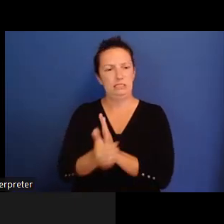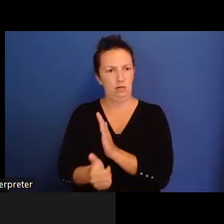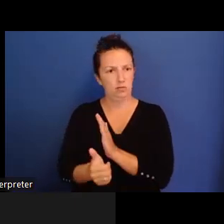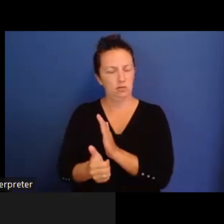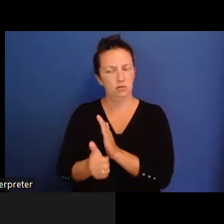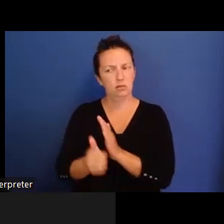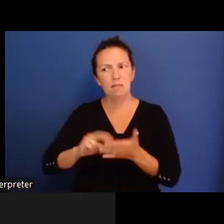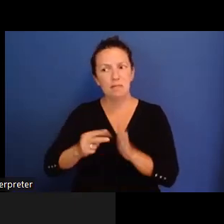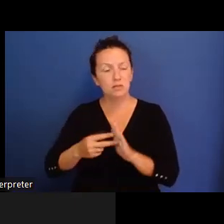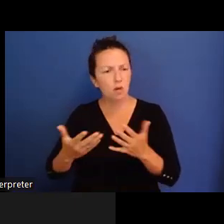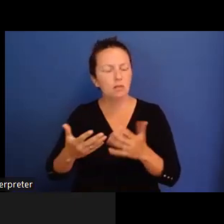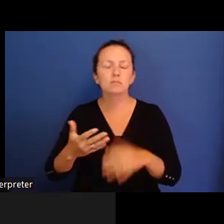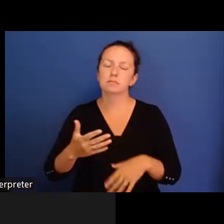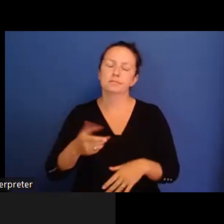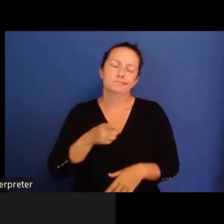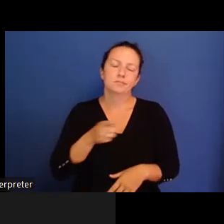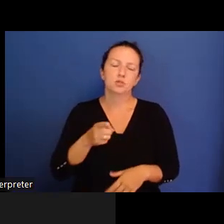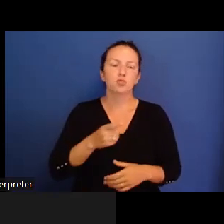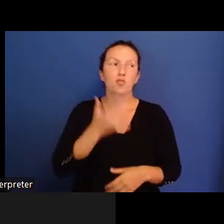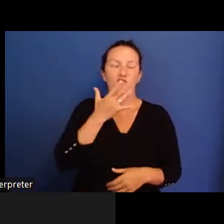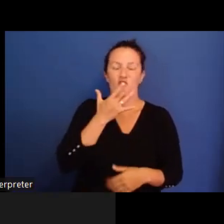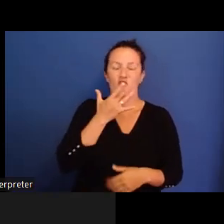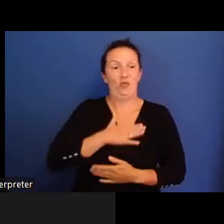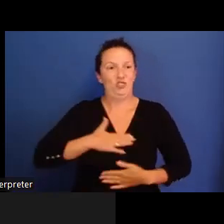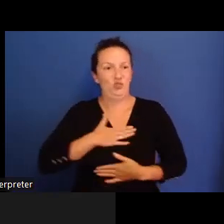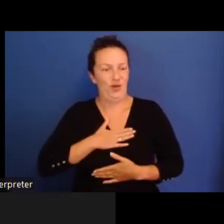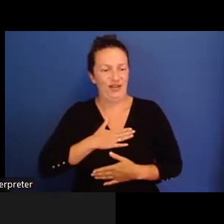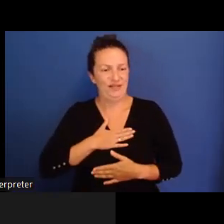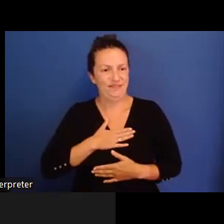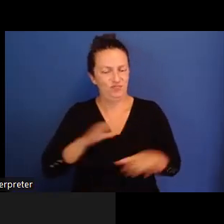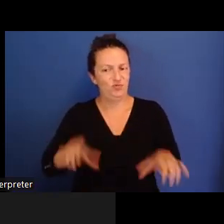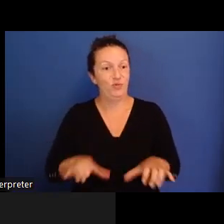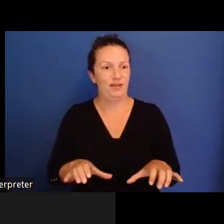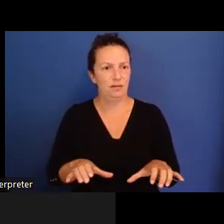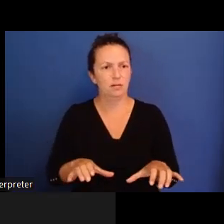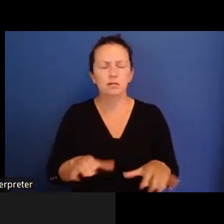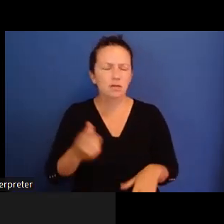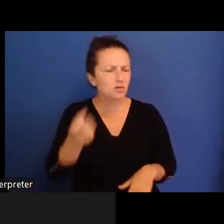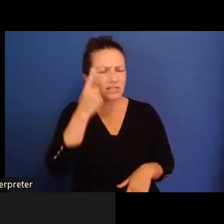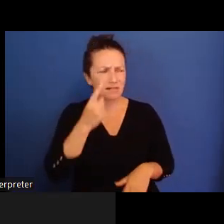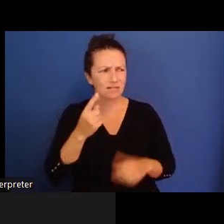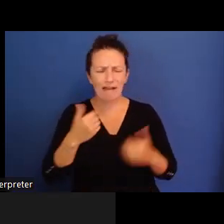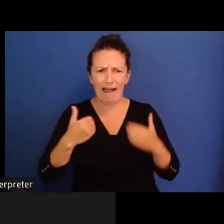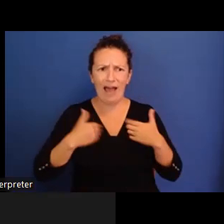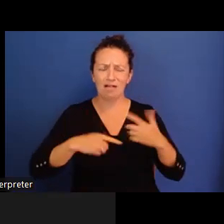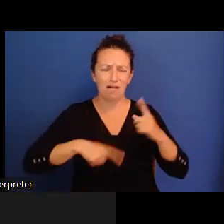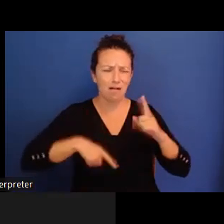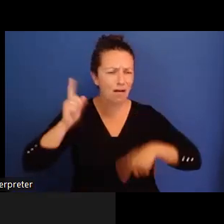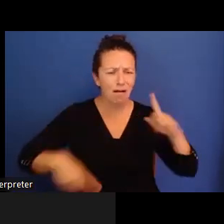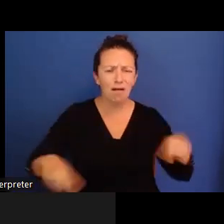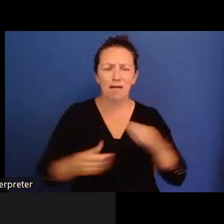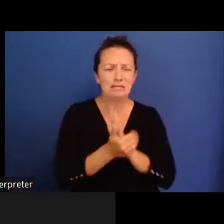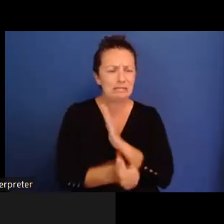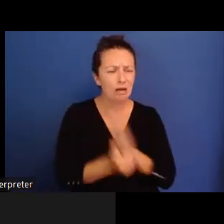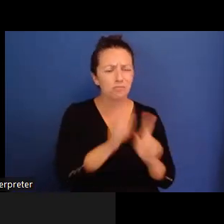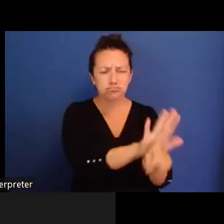enjoy using, right? We all have lots of skills. And as you think about your future and